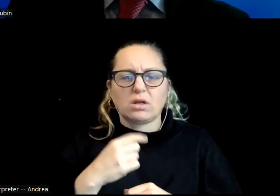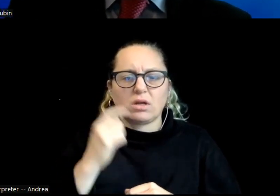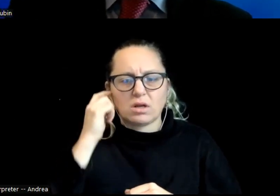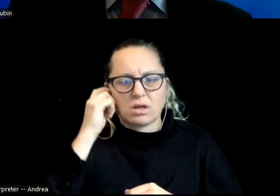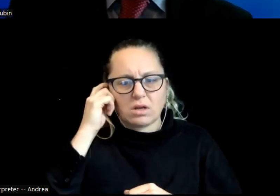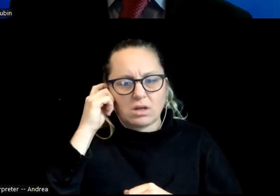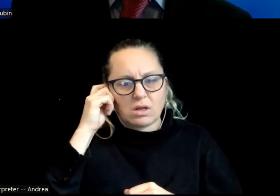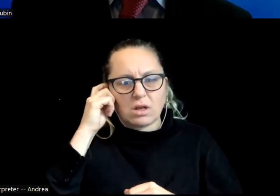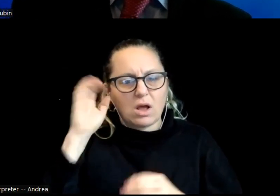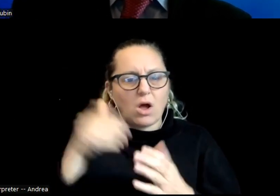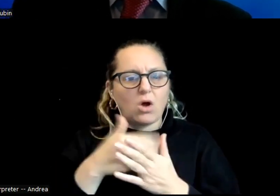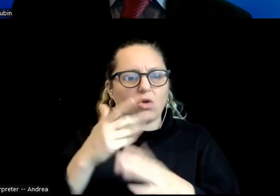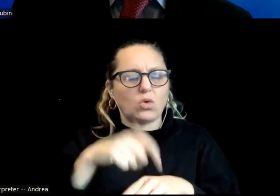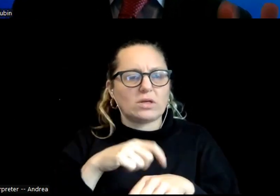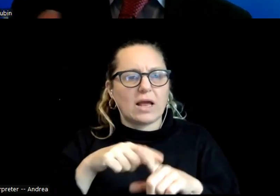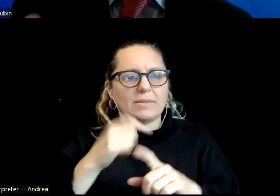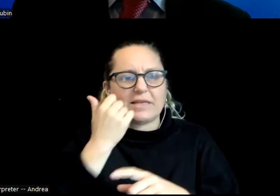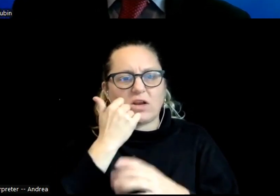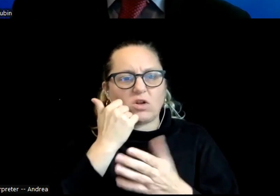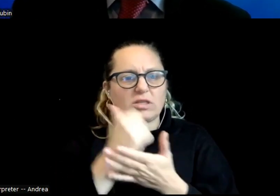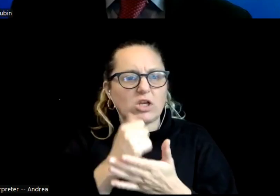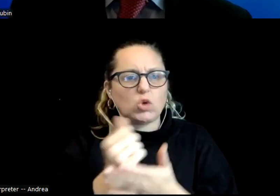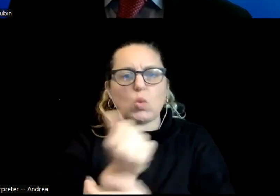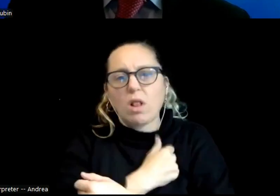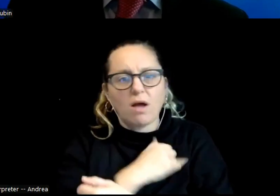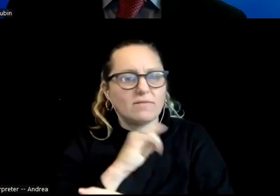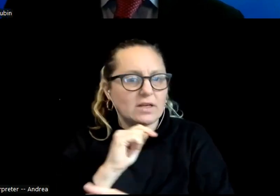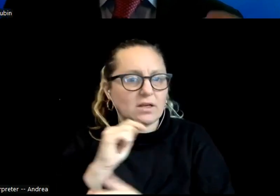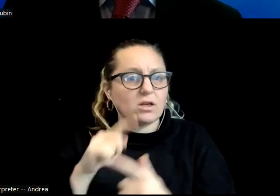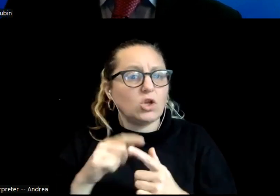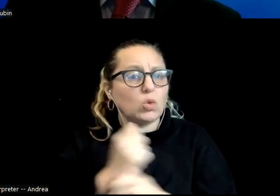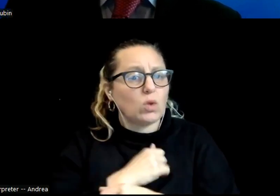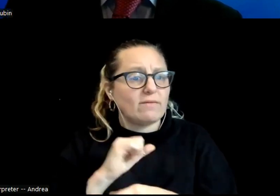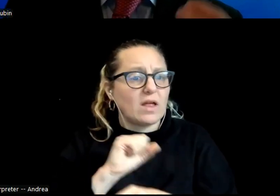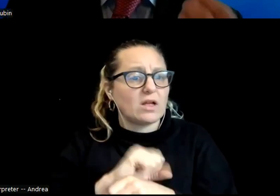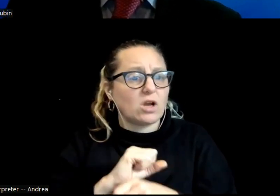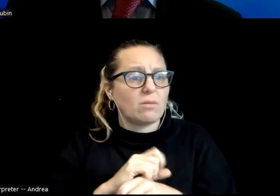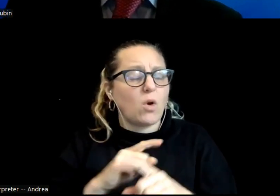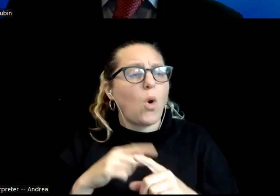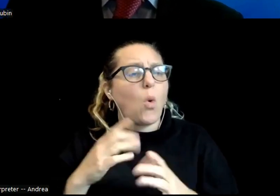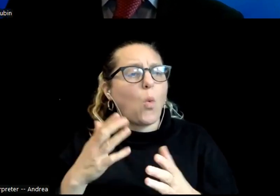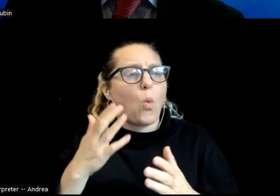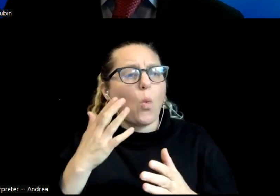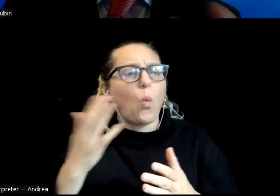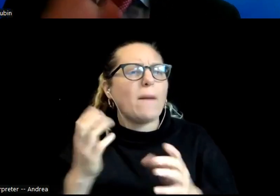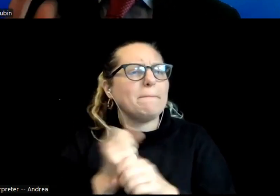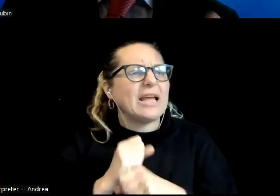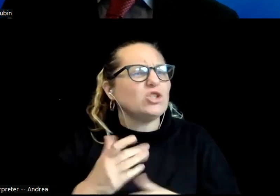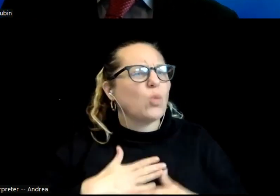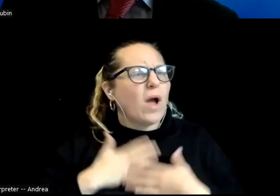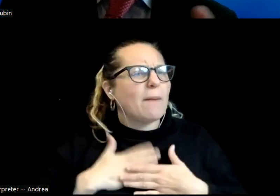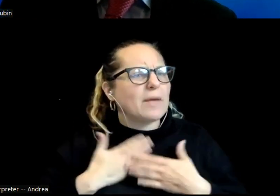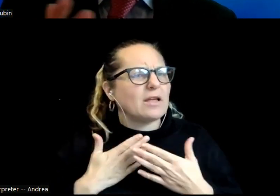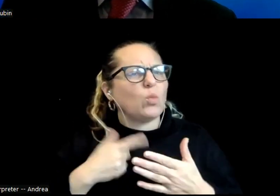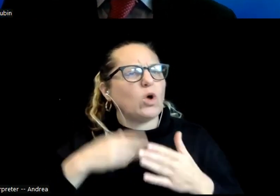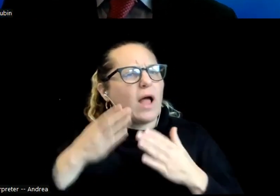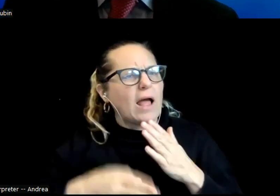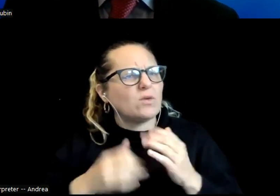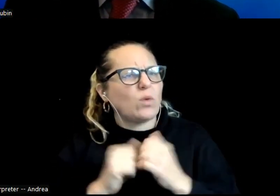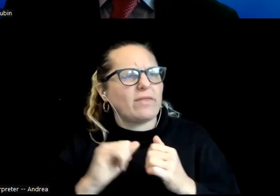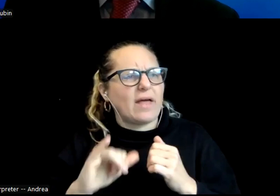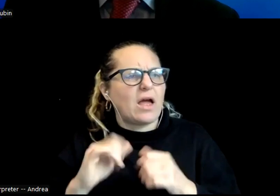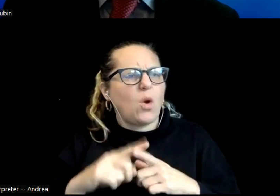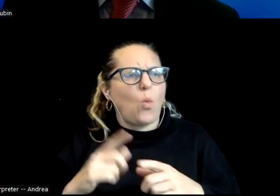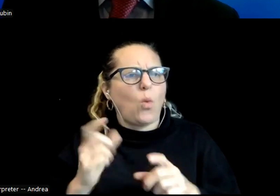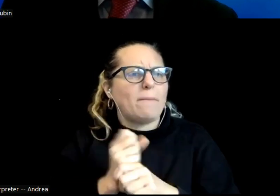time as dental assisting, you loved it. You just loved the job. What was it that brought you joy? Let's wrap up on that. What brought you